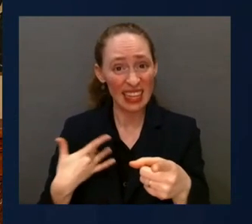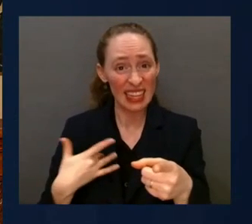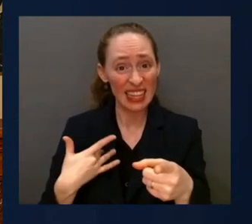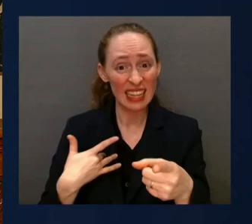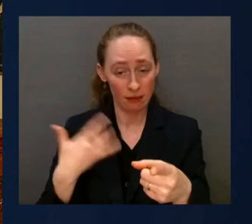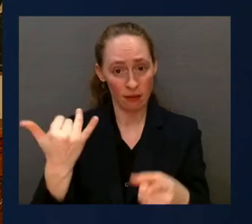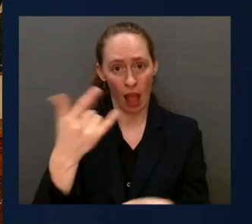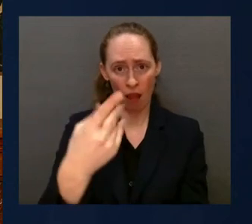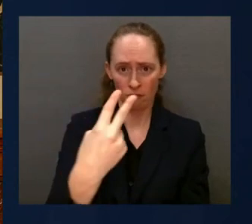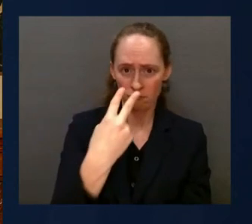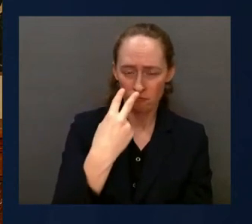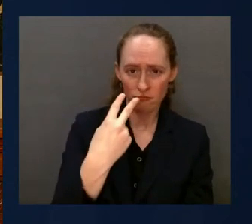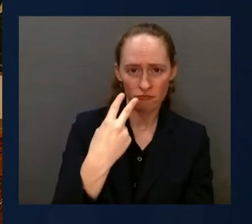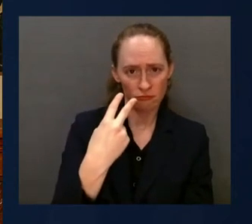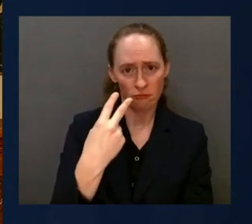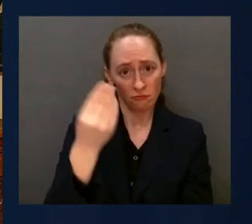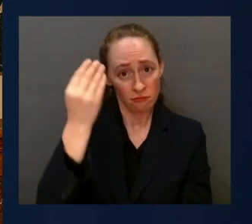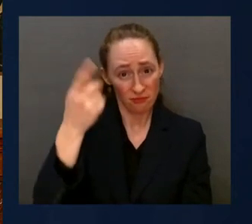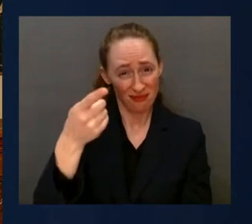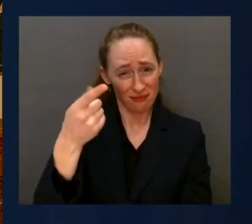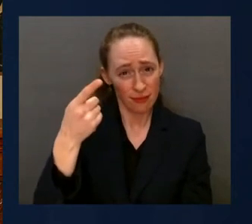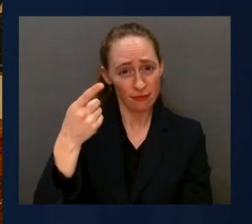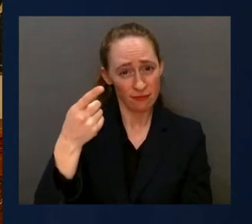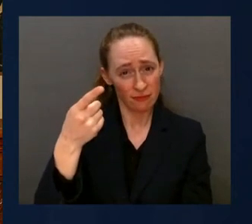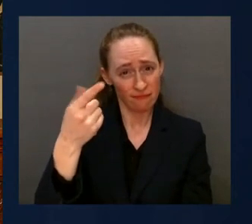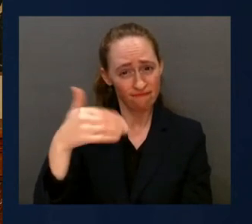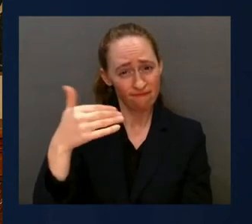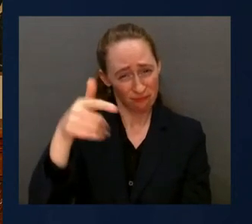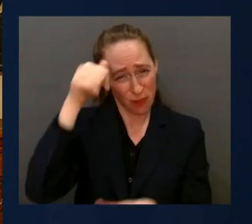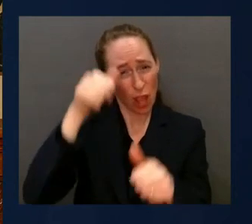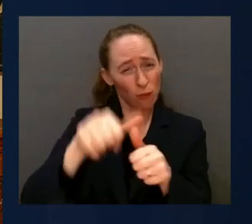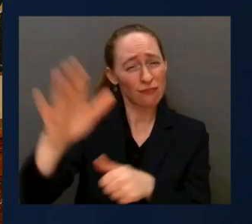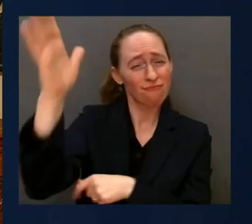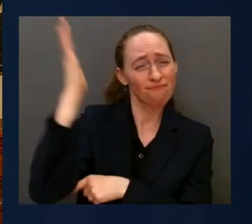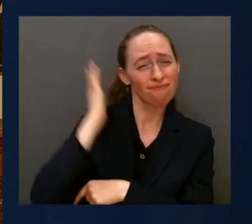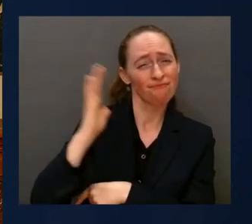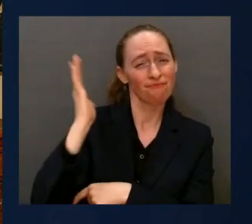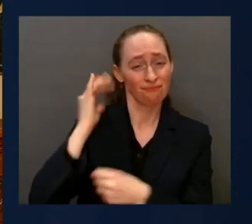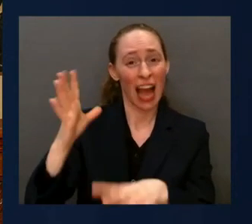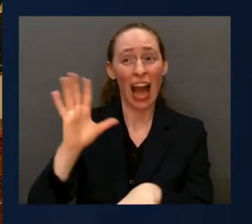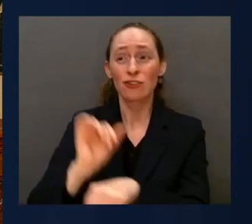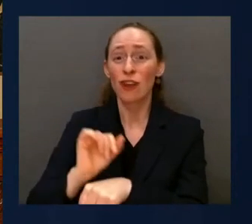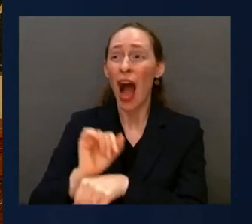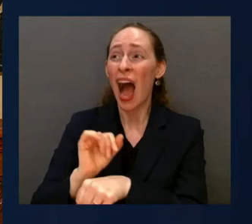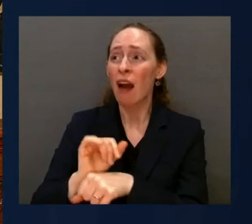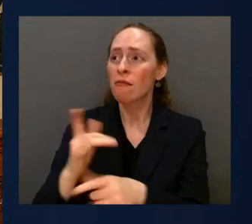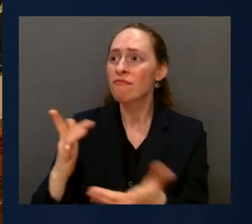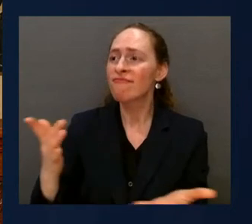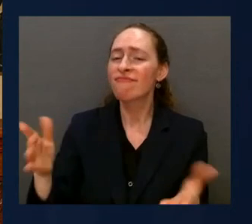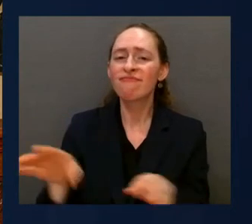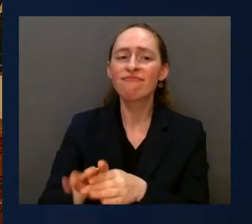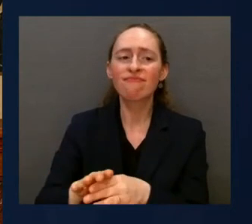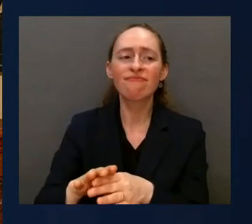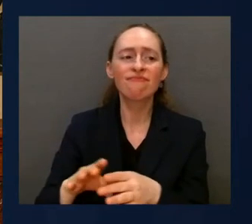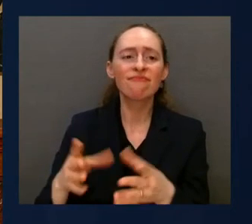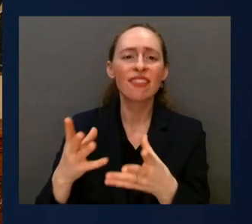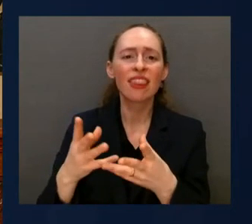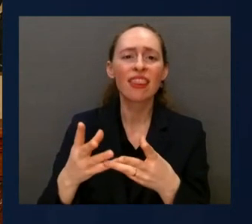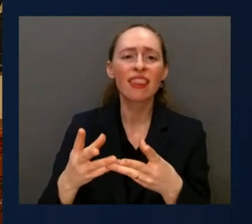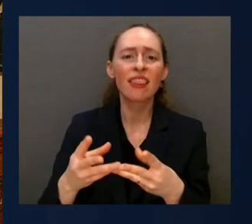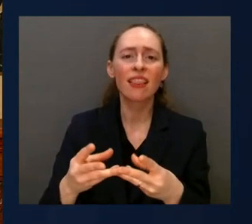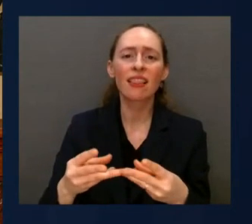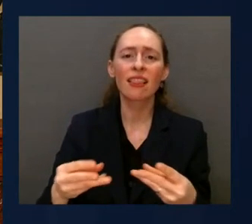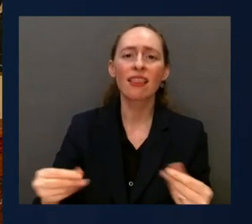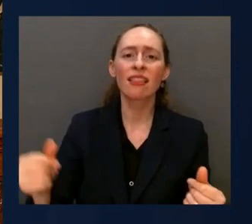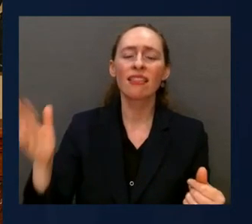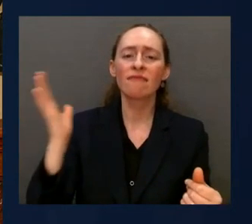you? The folks at home remember them. You wonder whether the path even exists anymore for your children to get